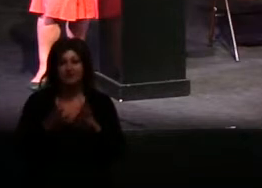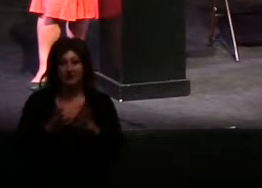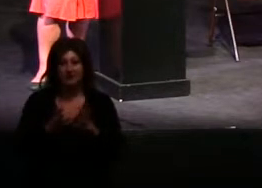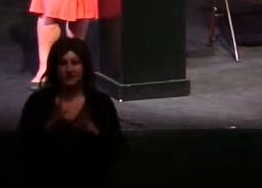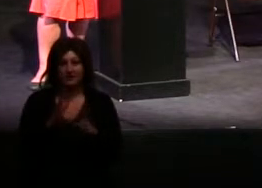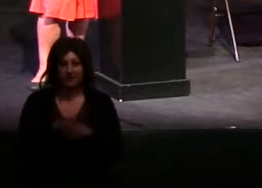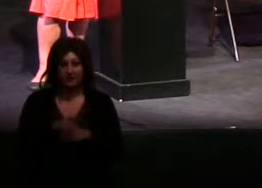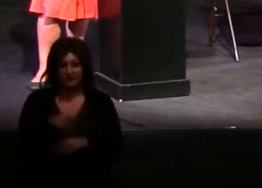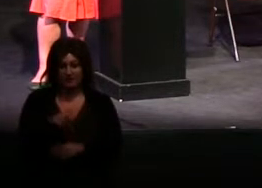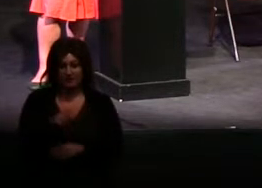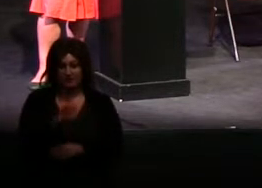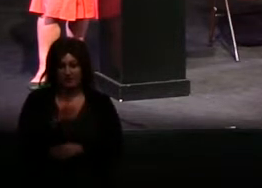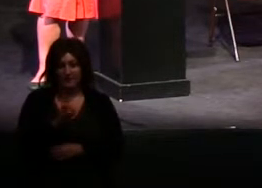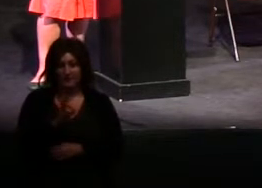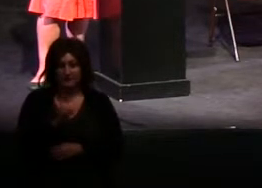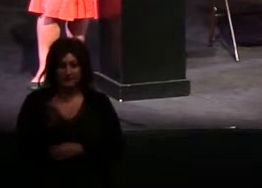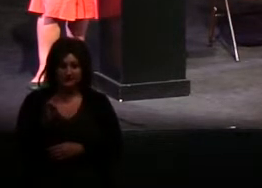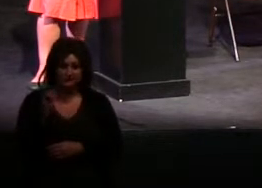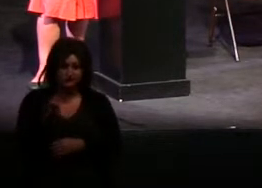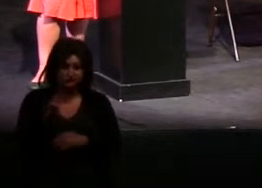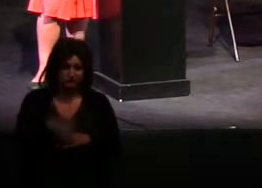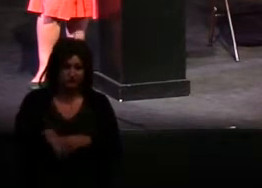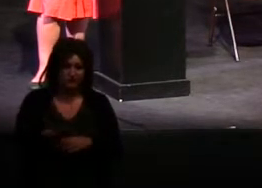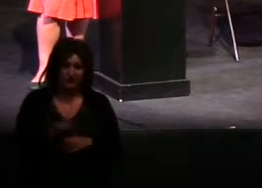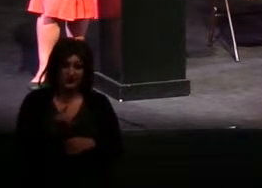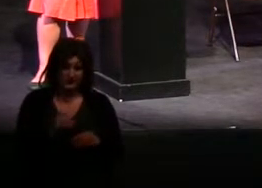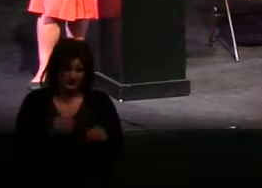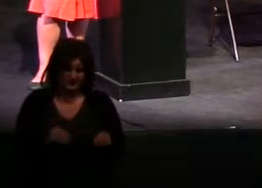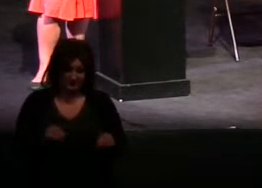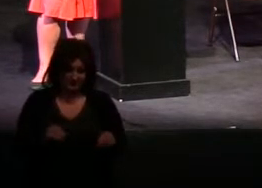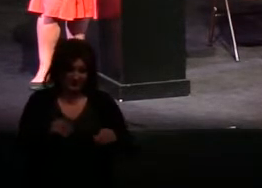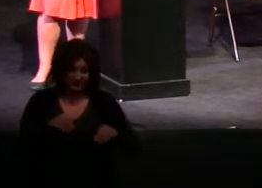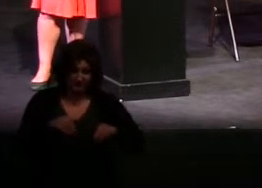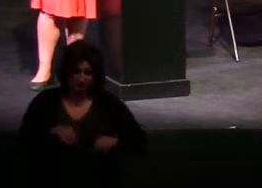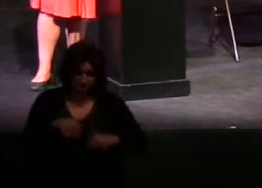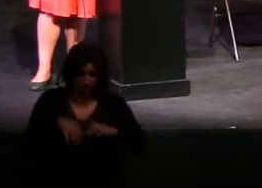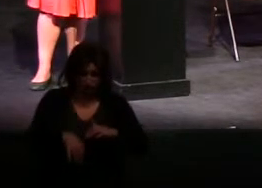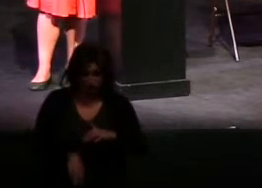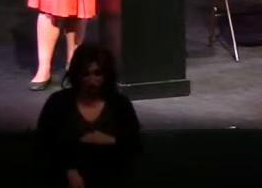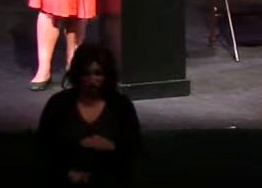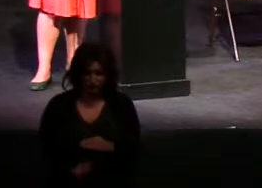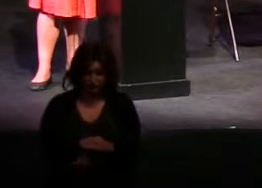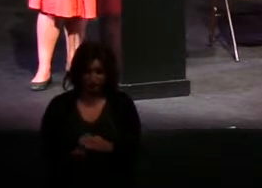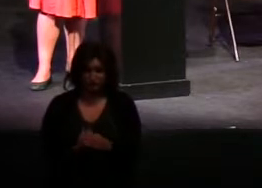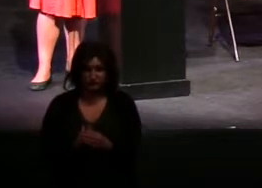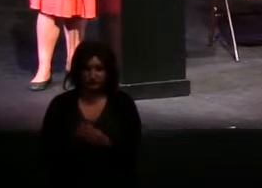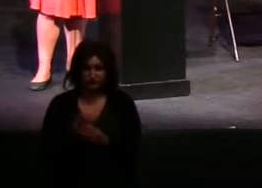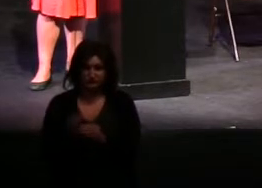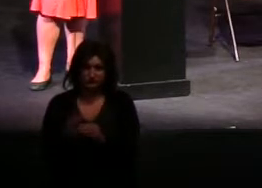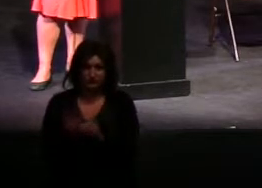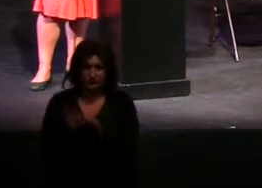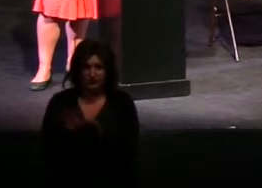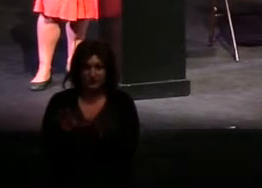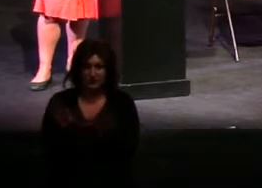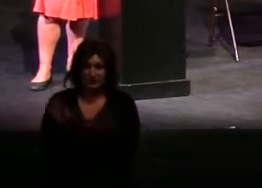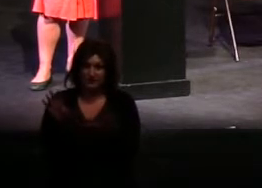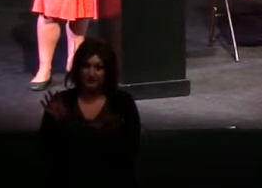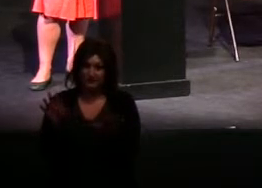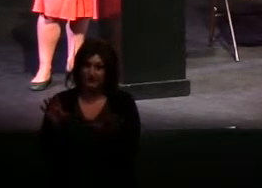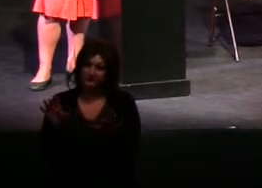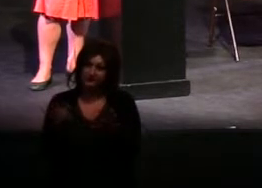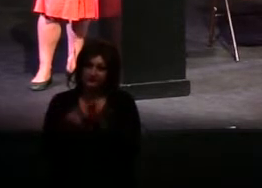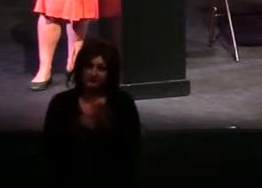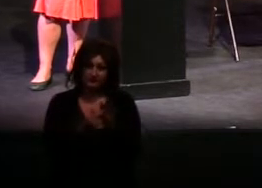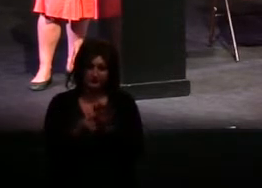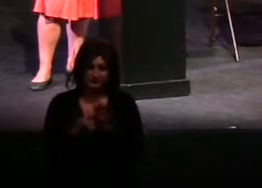the Pacific Flyway, the seed you planted sprouted, the least turns took wing, flashed silhouettes